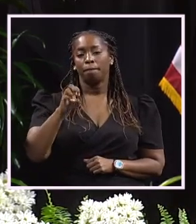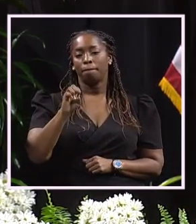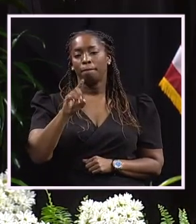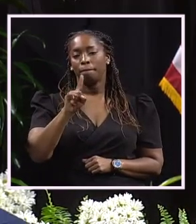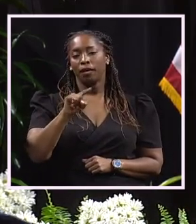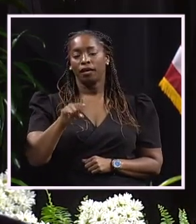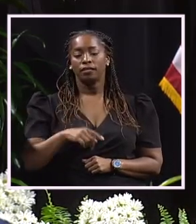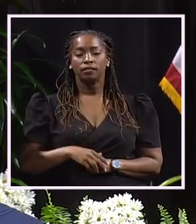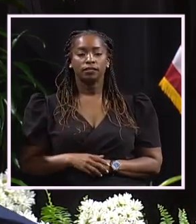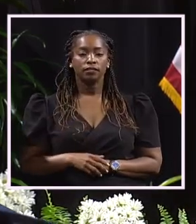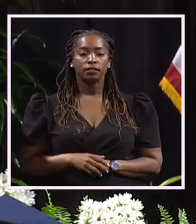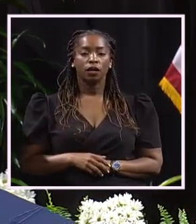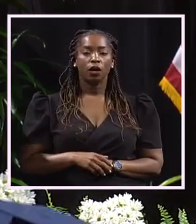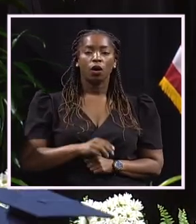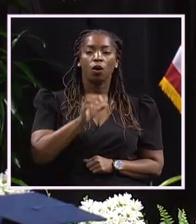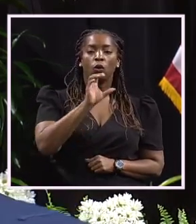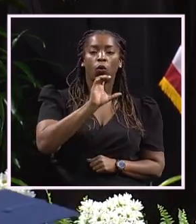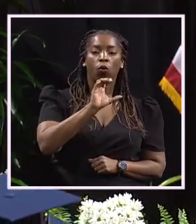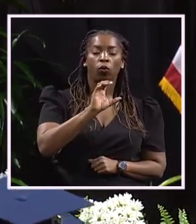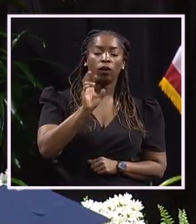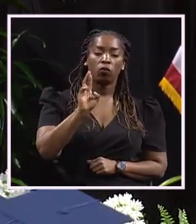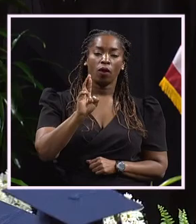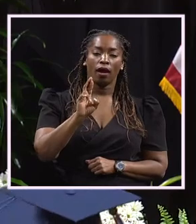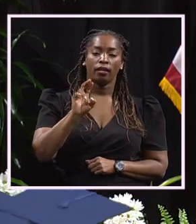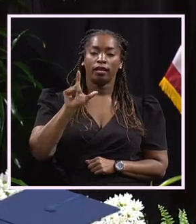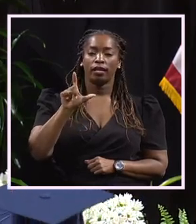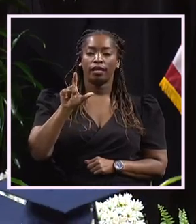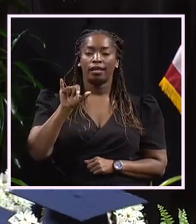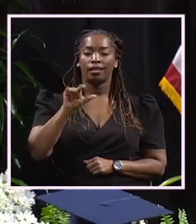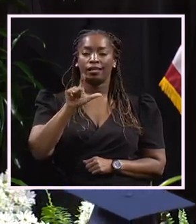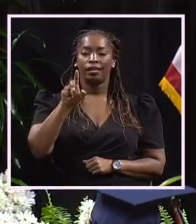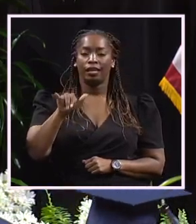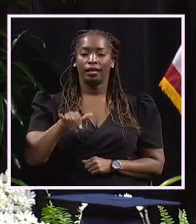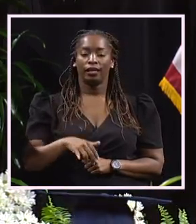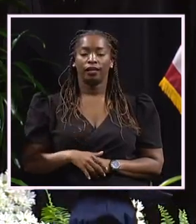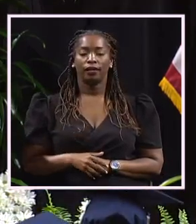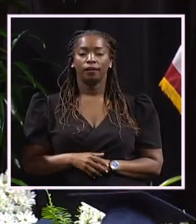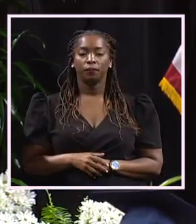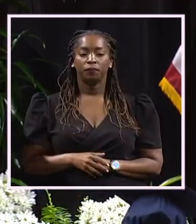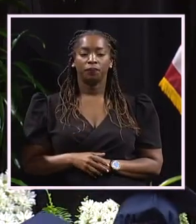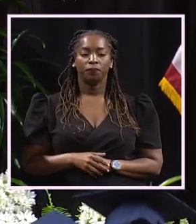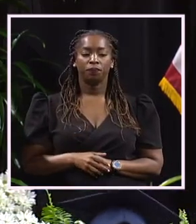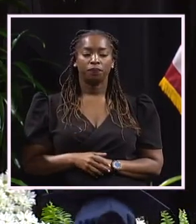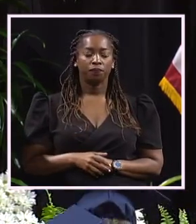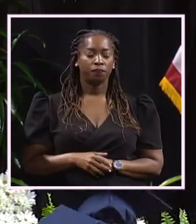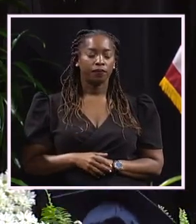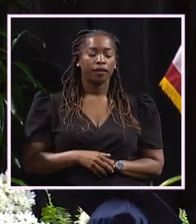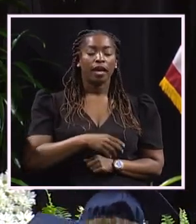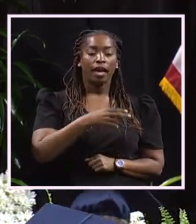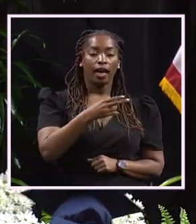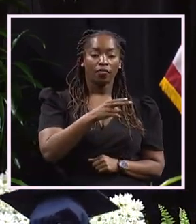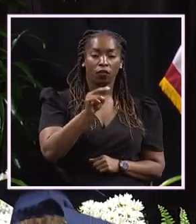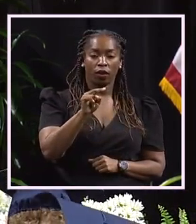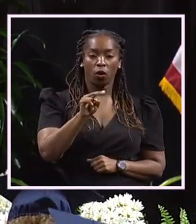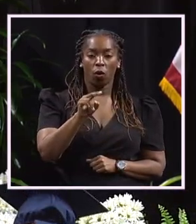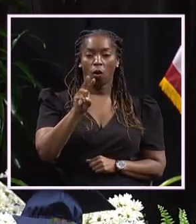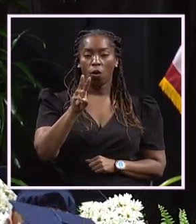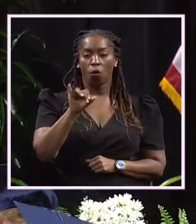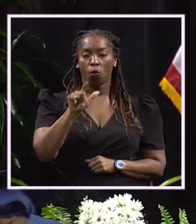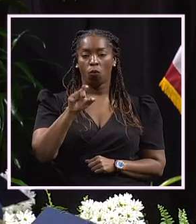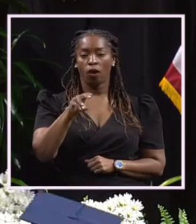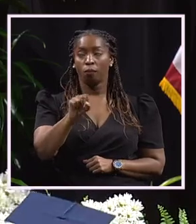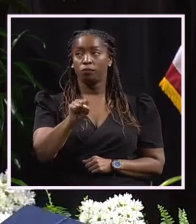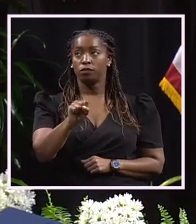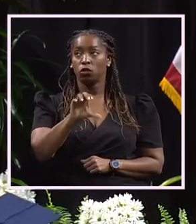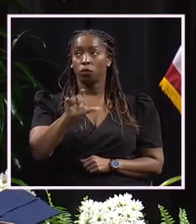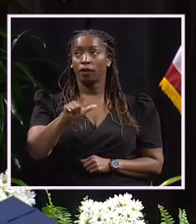Cody Ryan Lilly. Heather Nicole Williams, cum laude.